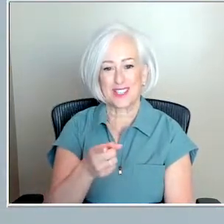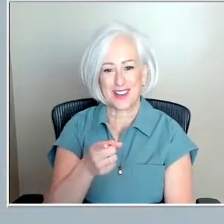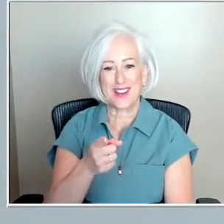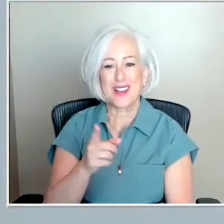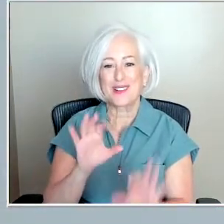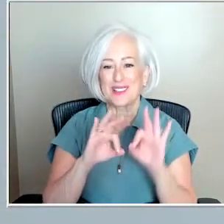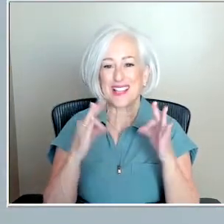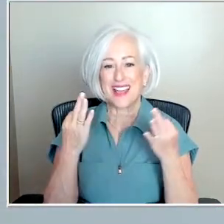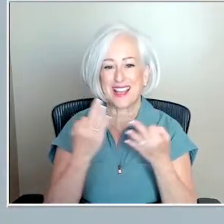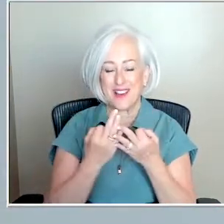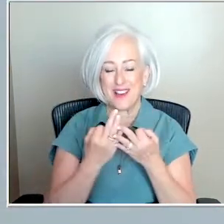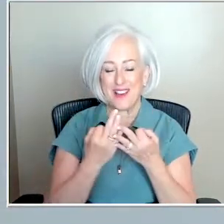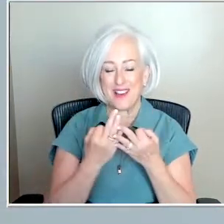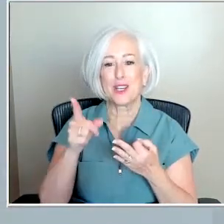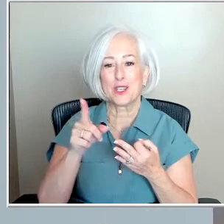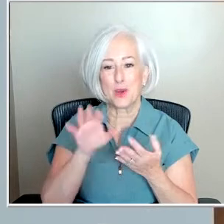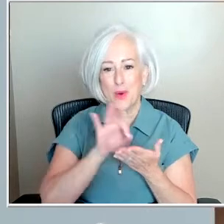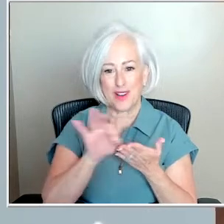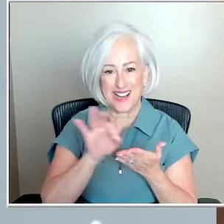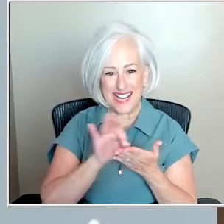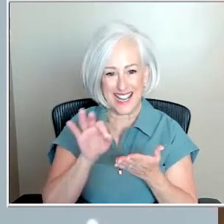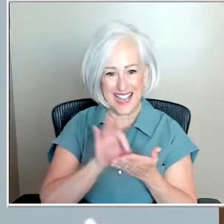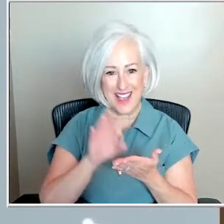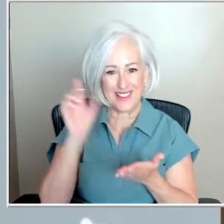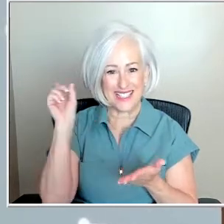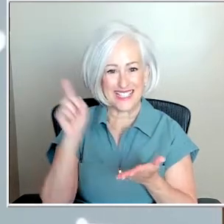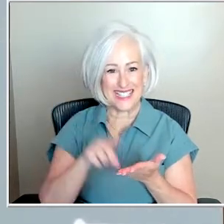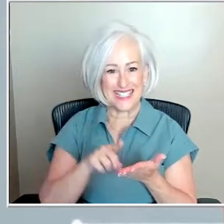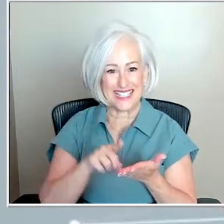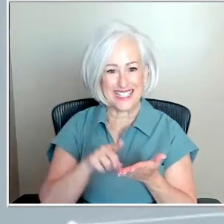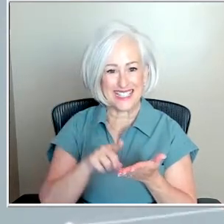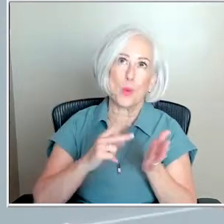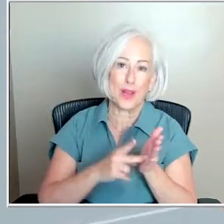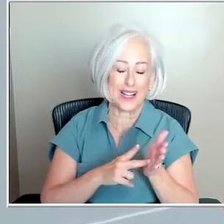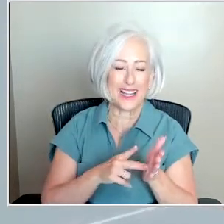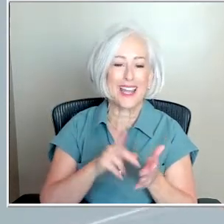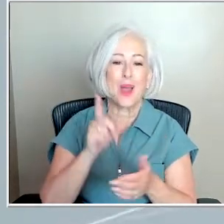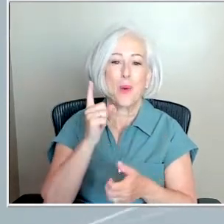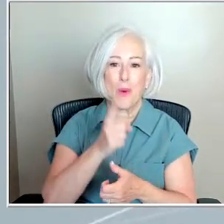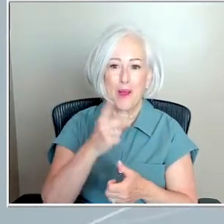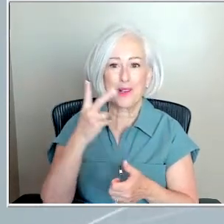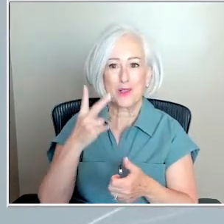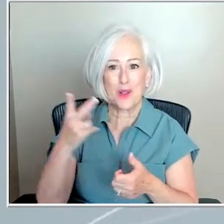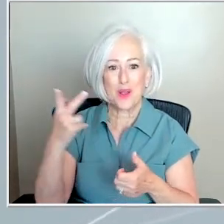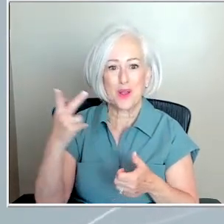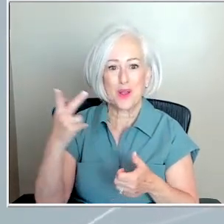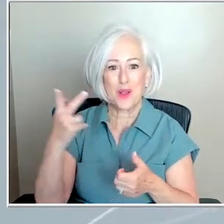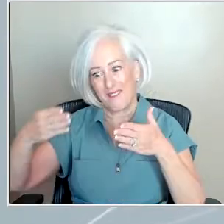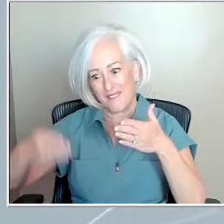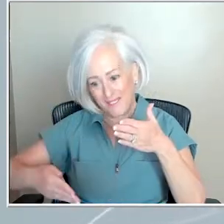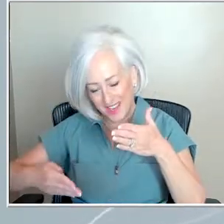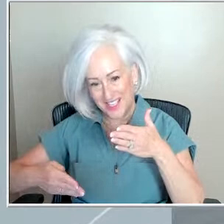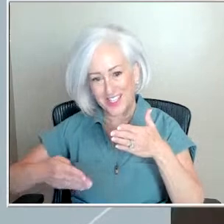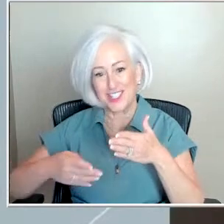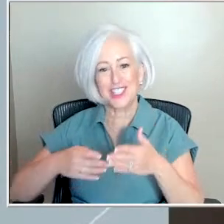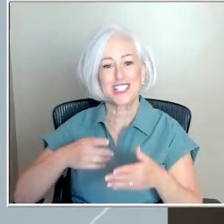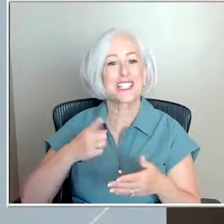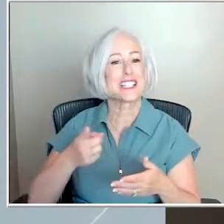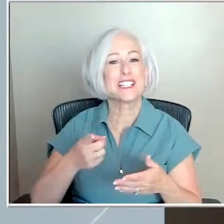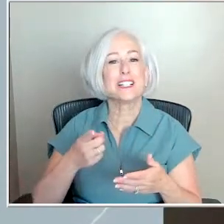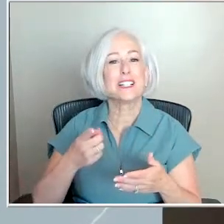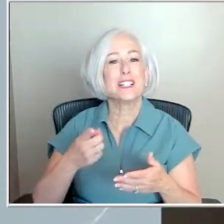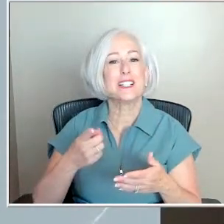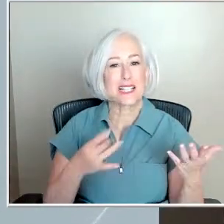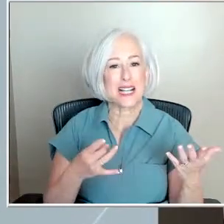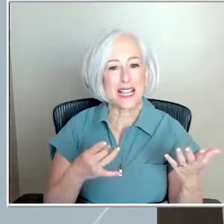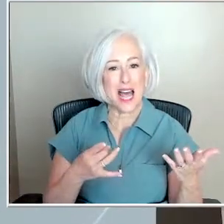literally counting down or counting up to when this was going to be over. And so what was it like? Just the